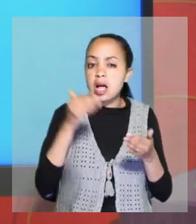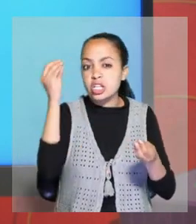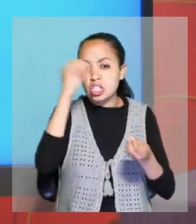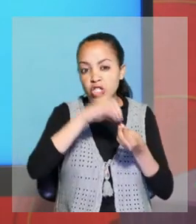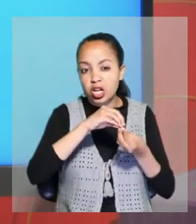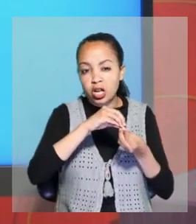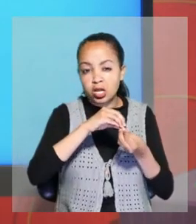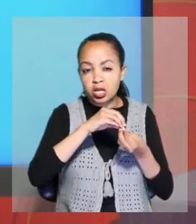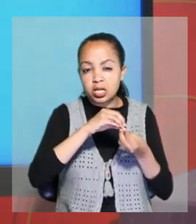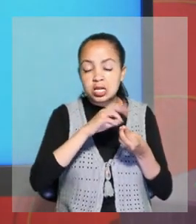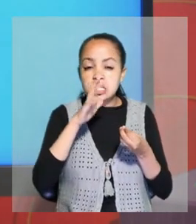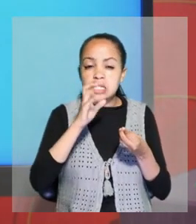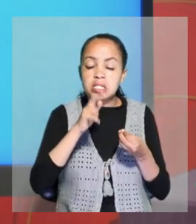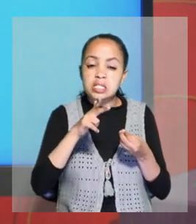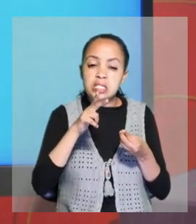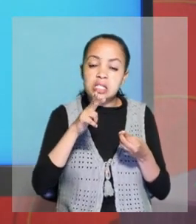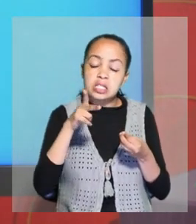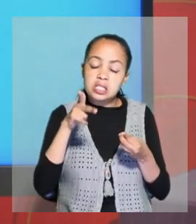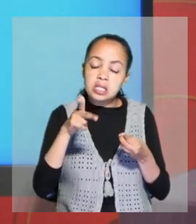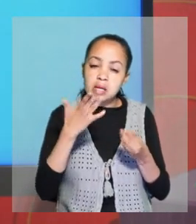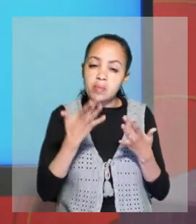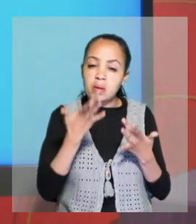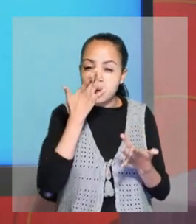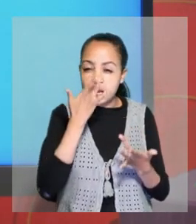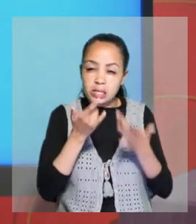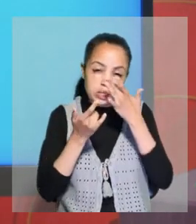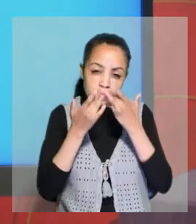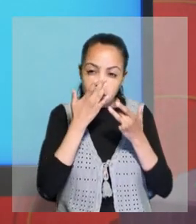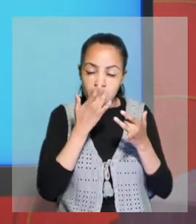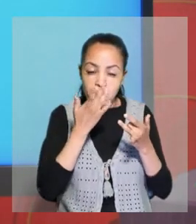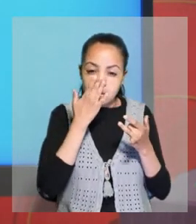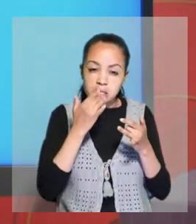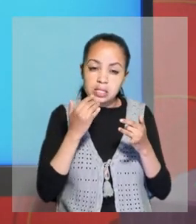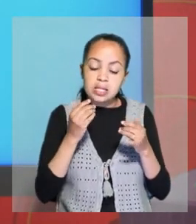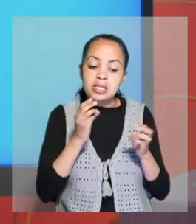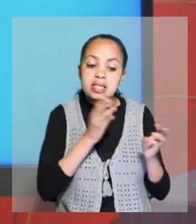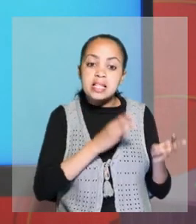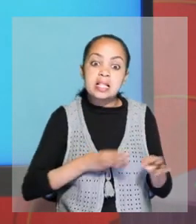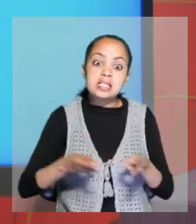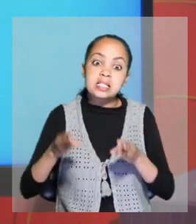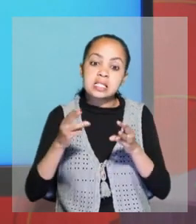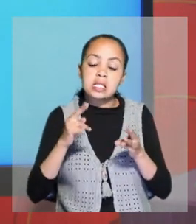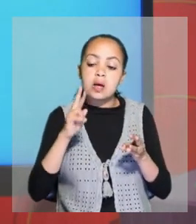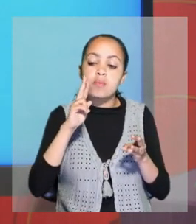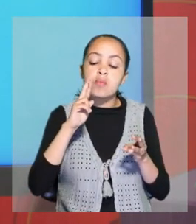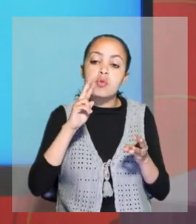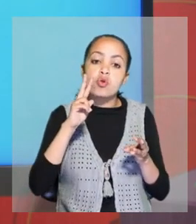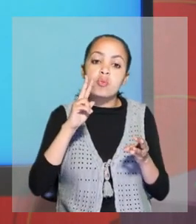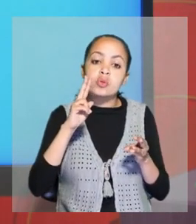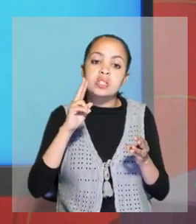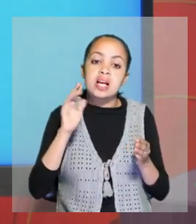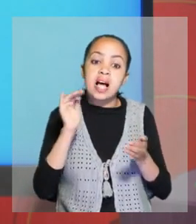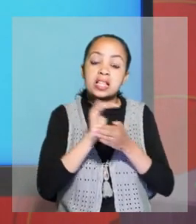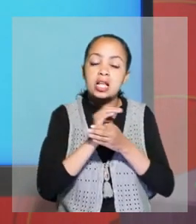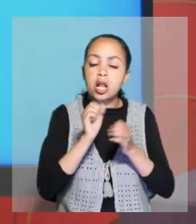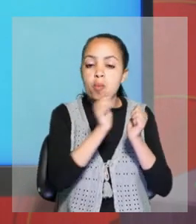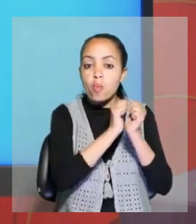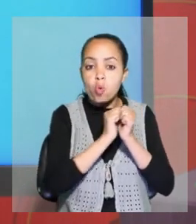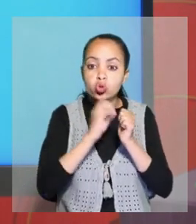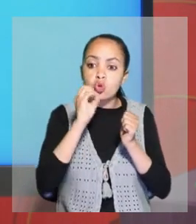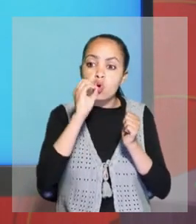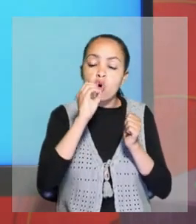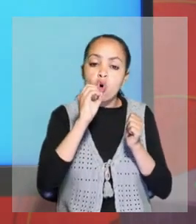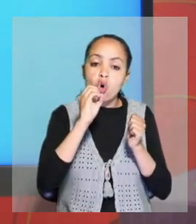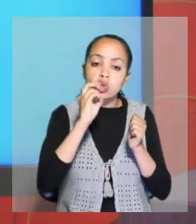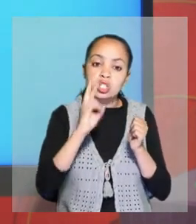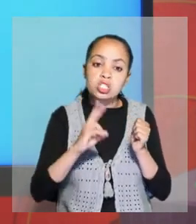Additionally, C3 plants may be experience the system by which Rubisco can catalyze both oxygenase and